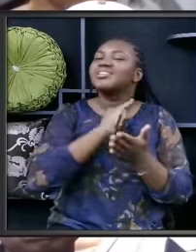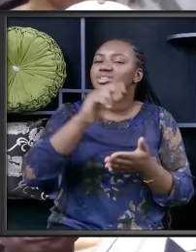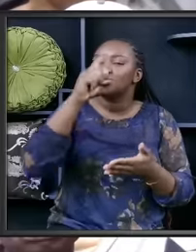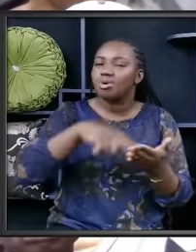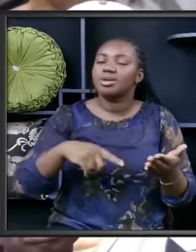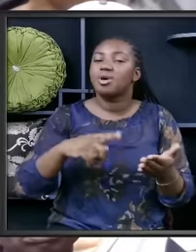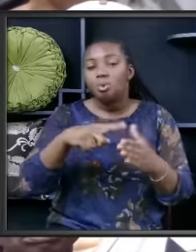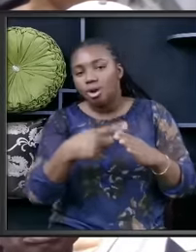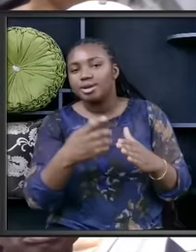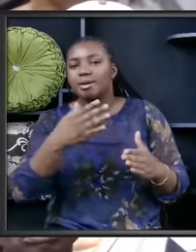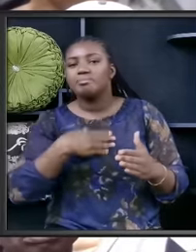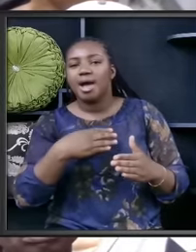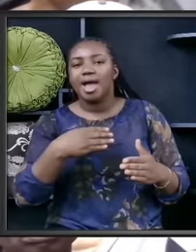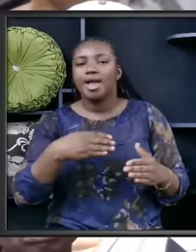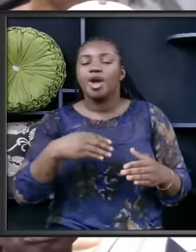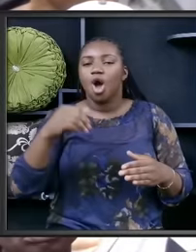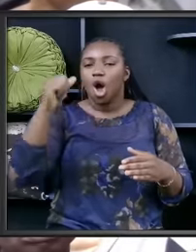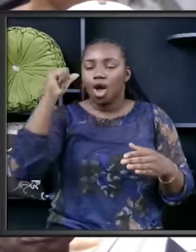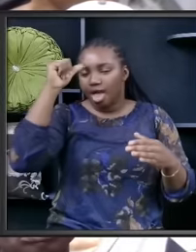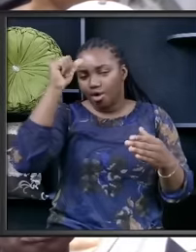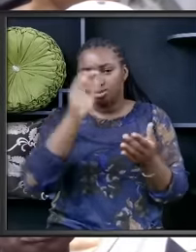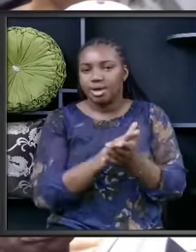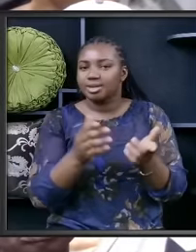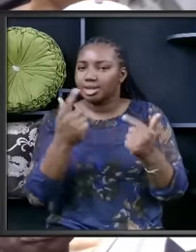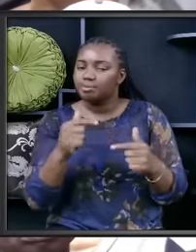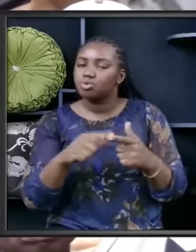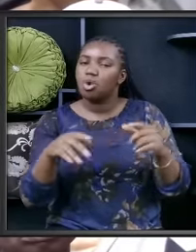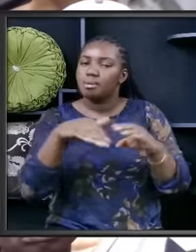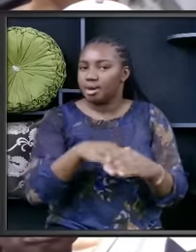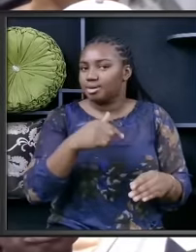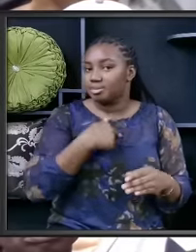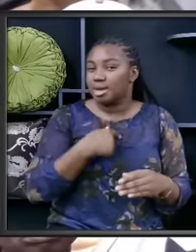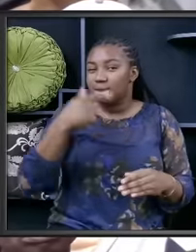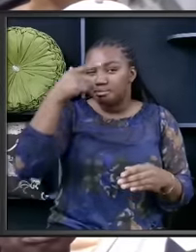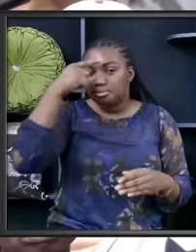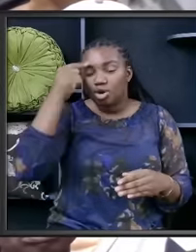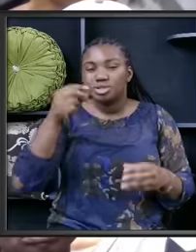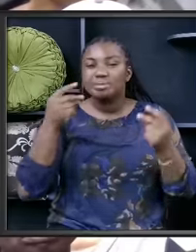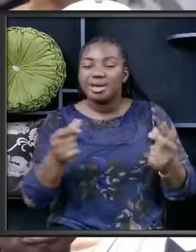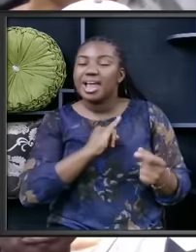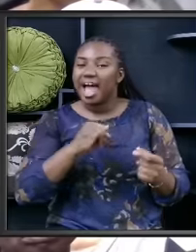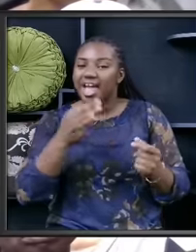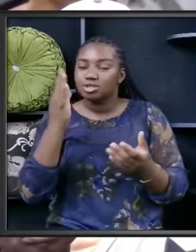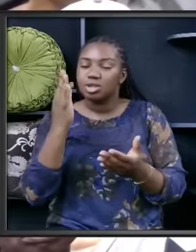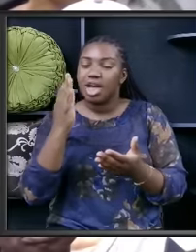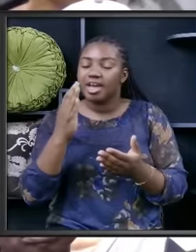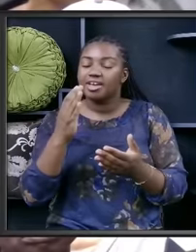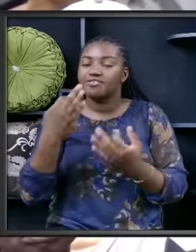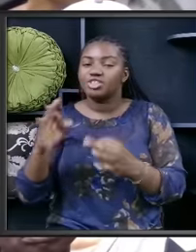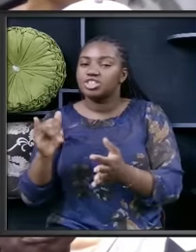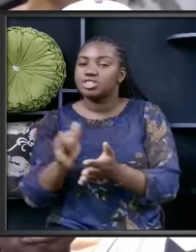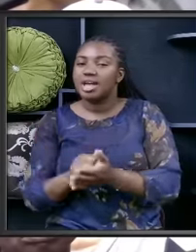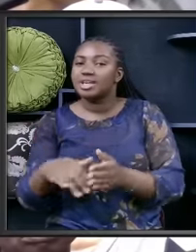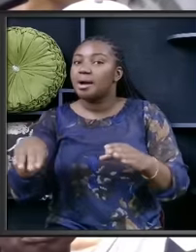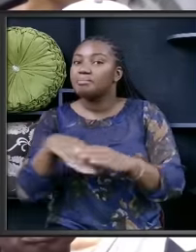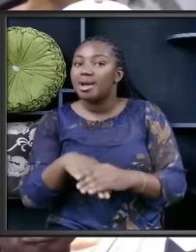marry me that time. Where my father, because immediately I come out for that marriage, my father carry me put for university, for Ebonyi State University. I reach that place immediately. God